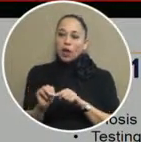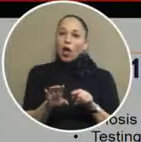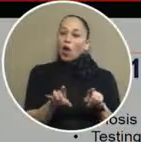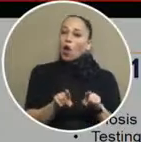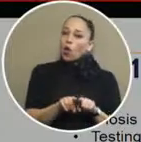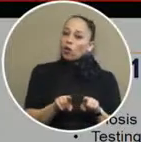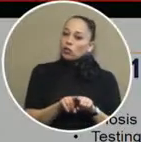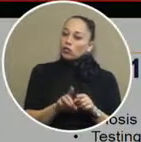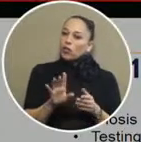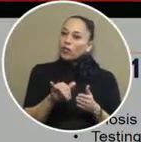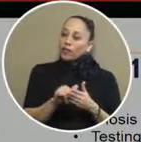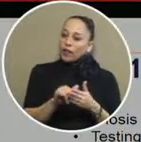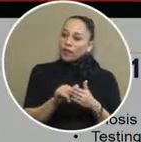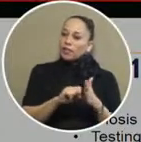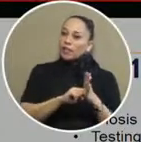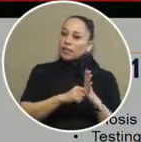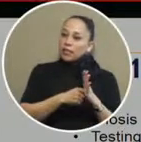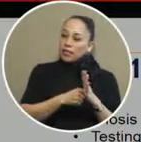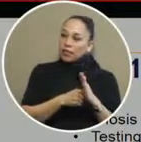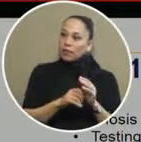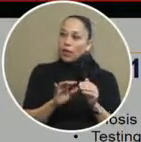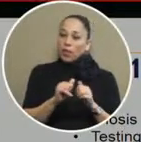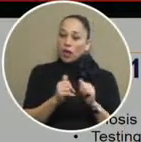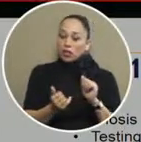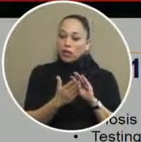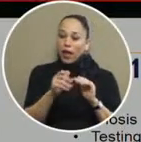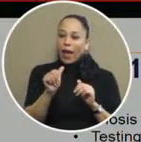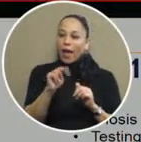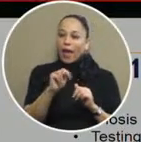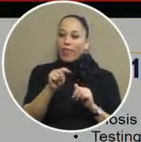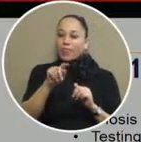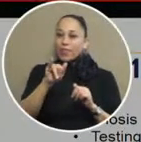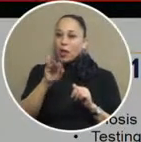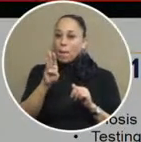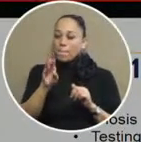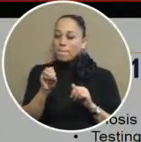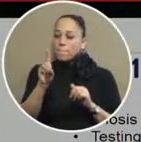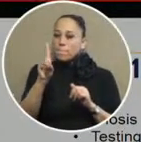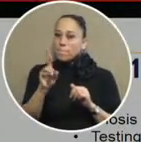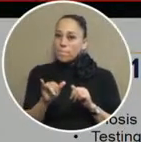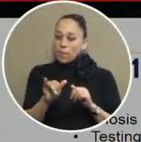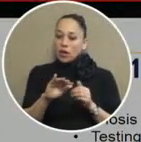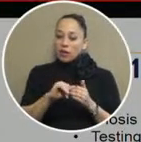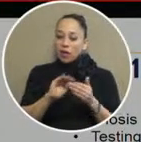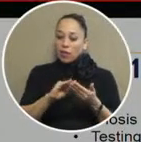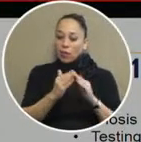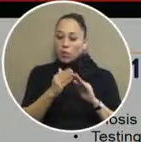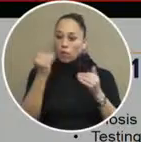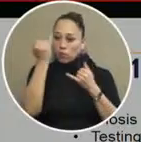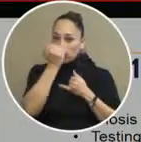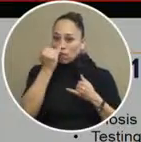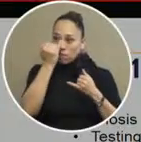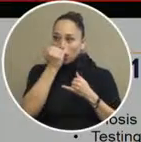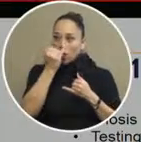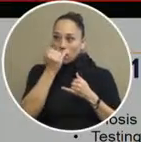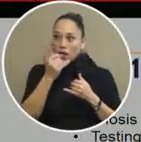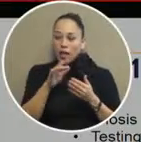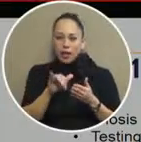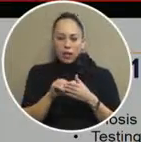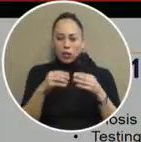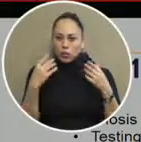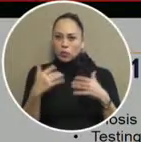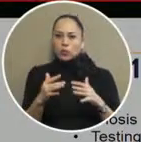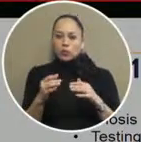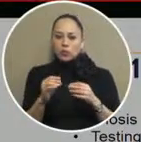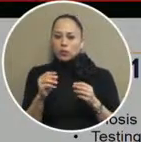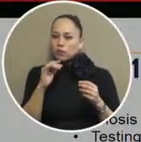also is an acute phase antibody that is produced right after the body becomes infected. It rises sharply,